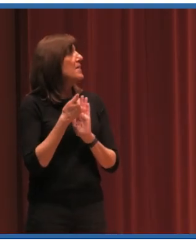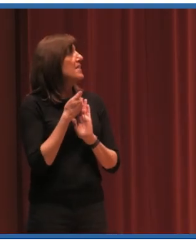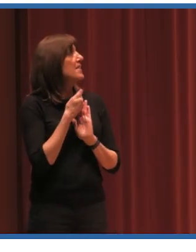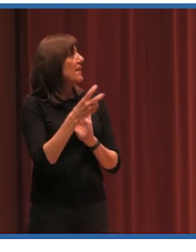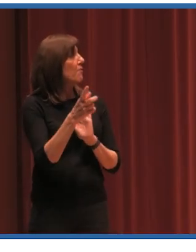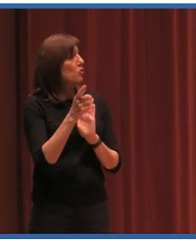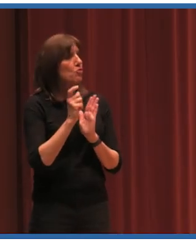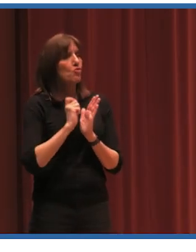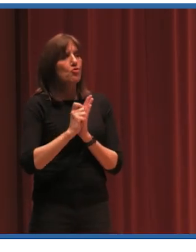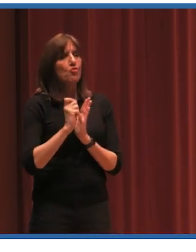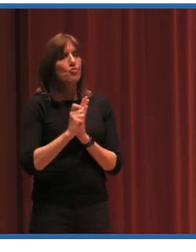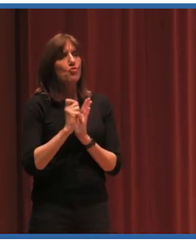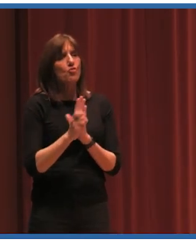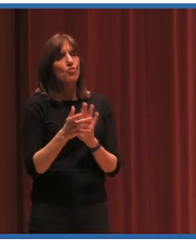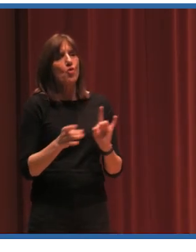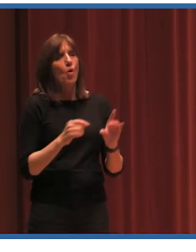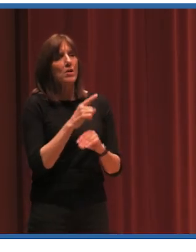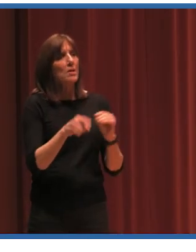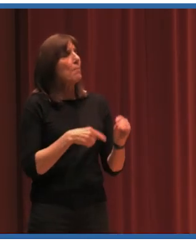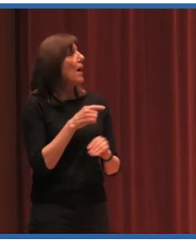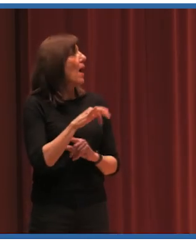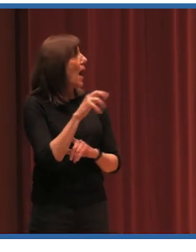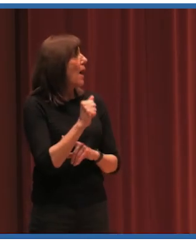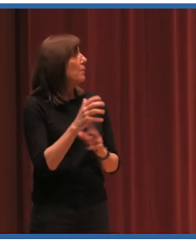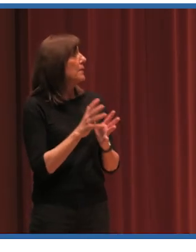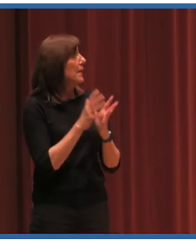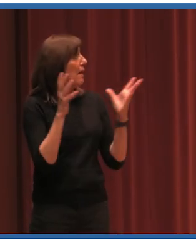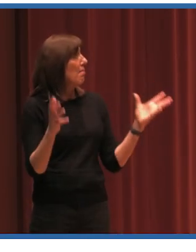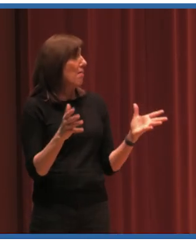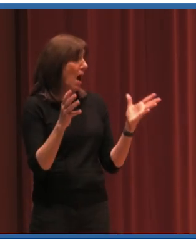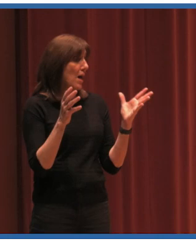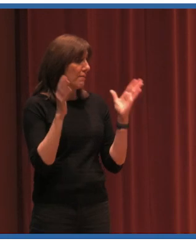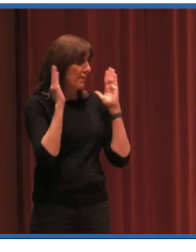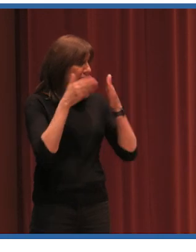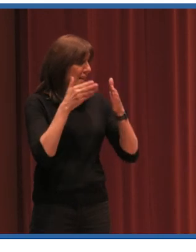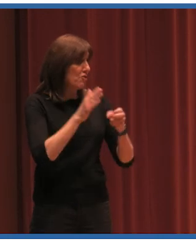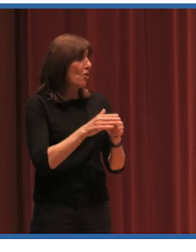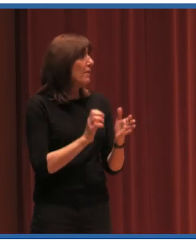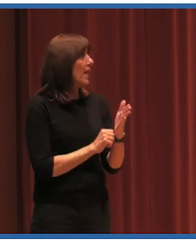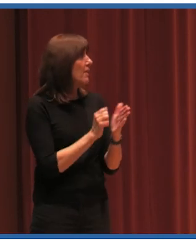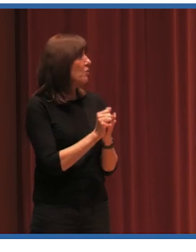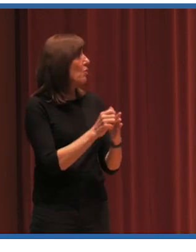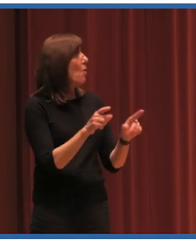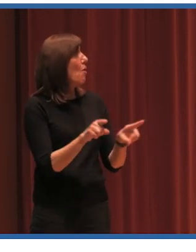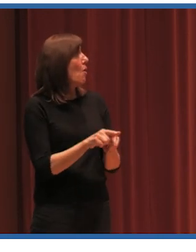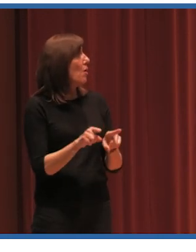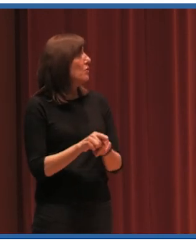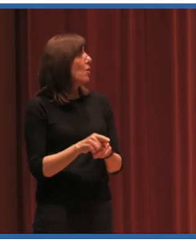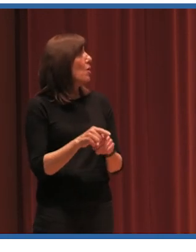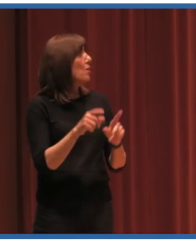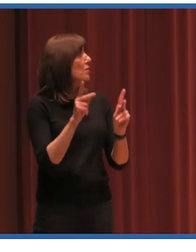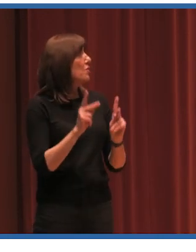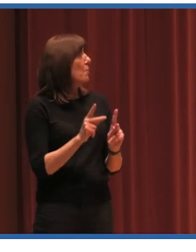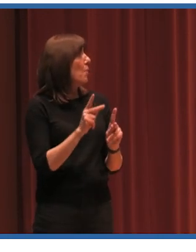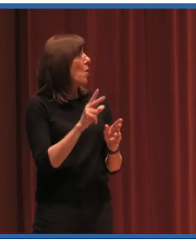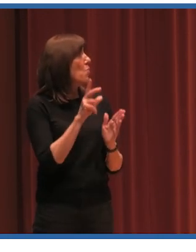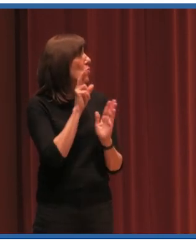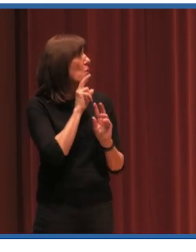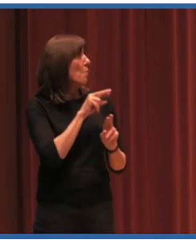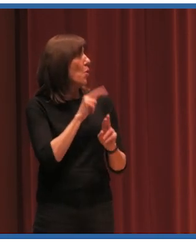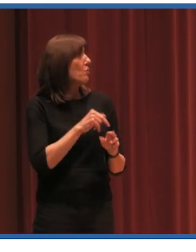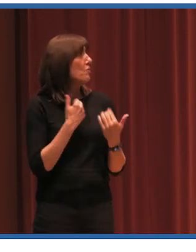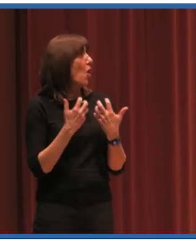been getting quite a lot of attention. I also want to mention there's a reporter in the audience today, Annika Jane Beamer, who's